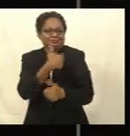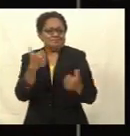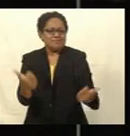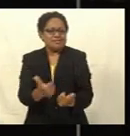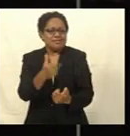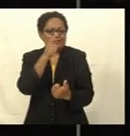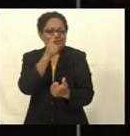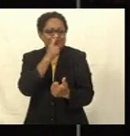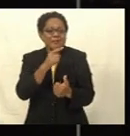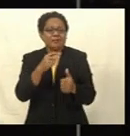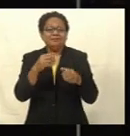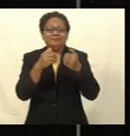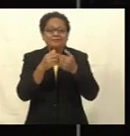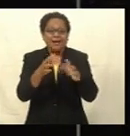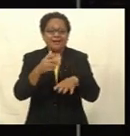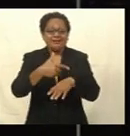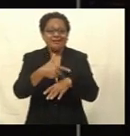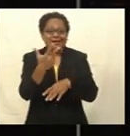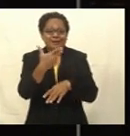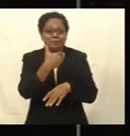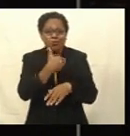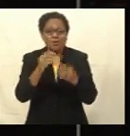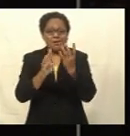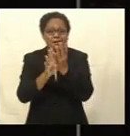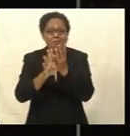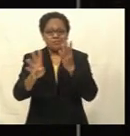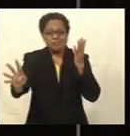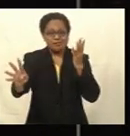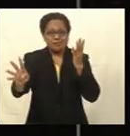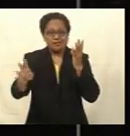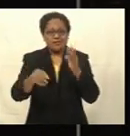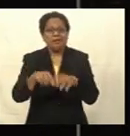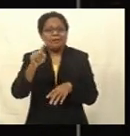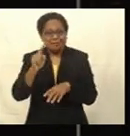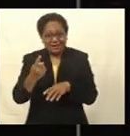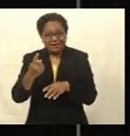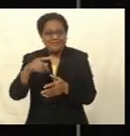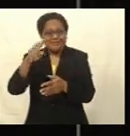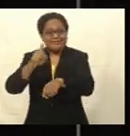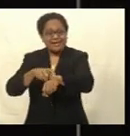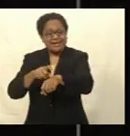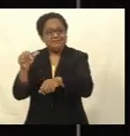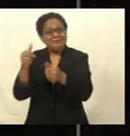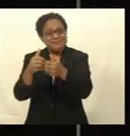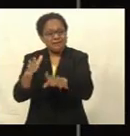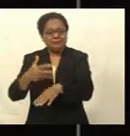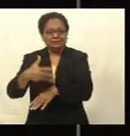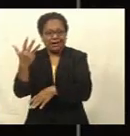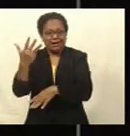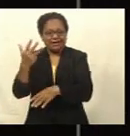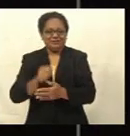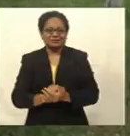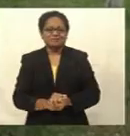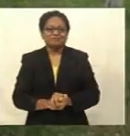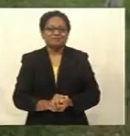from 8 a.m. outside the park, even though vaccination was scheduled to start at 9. Felipe Naikaso has